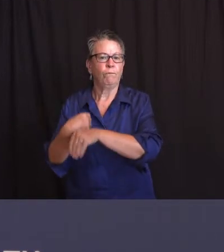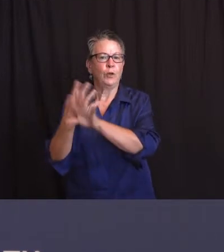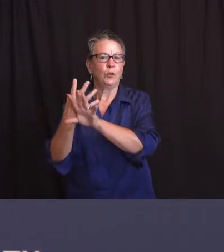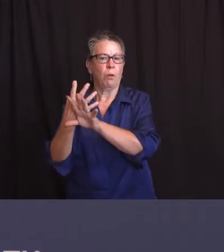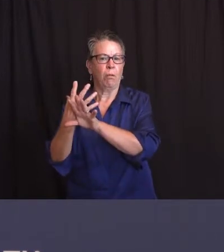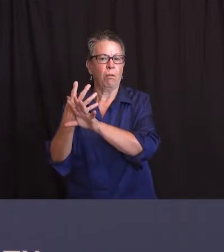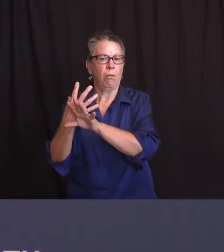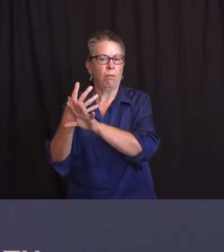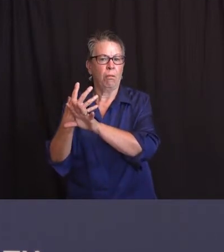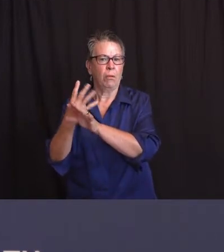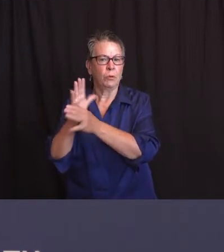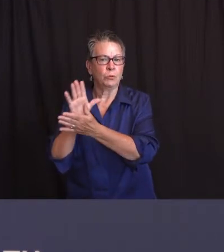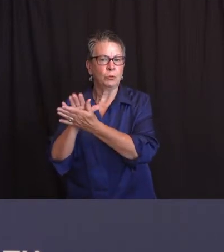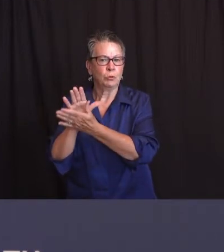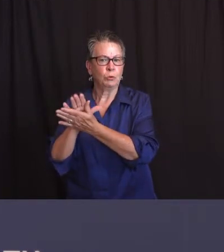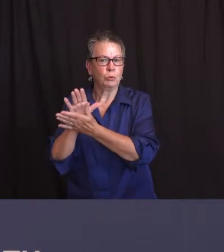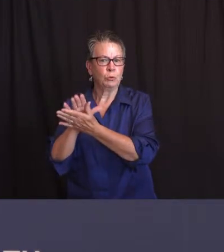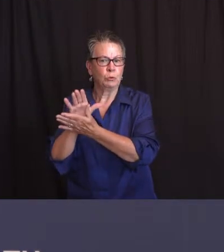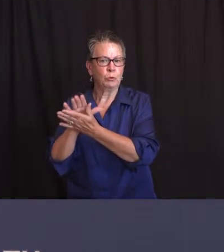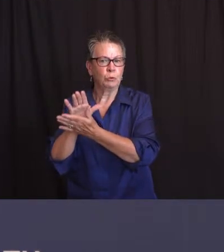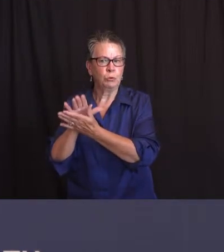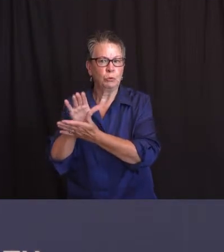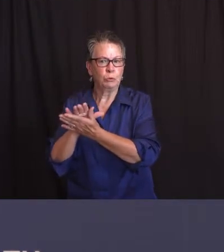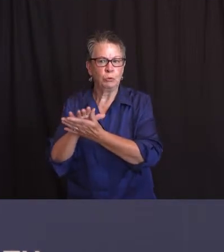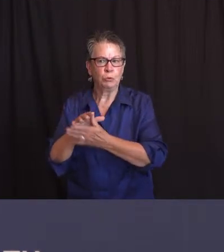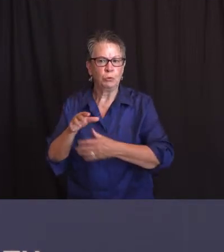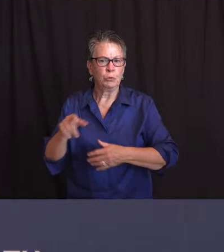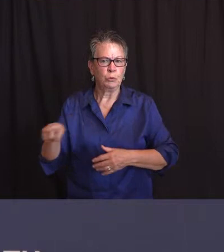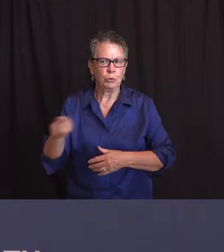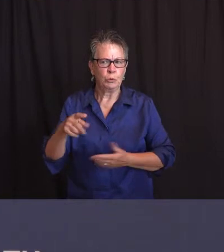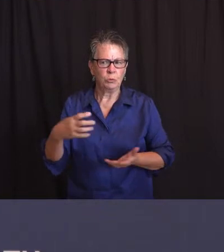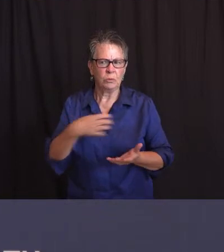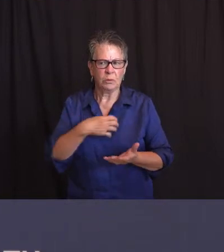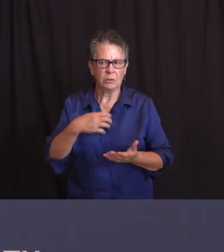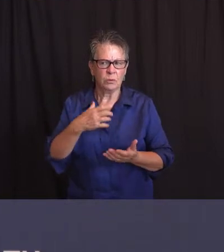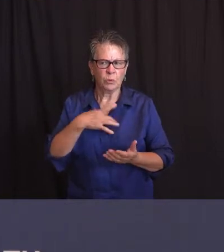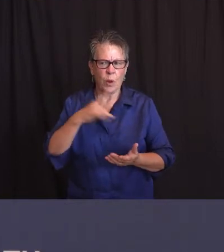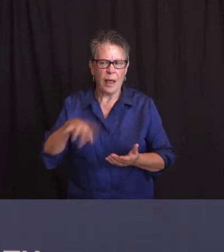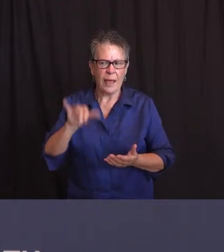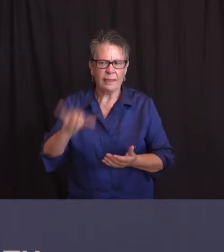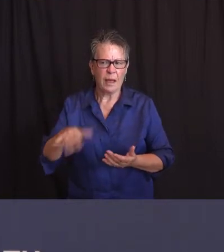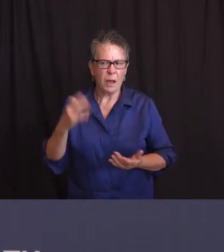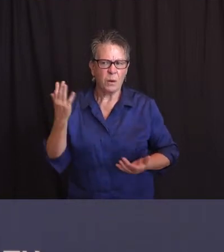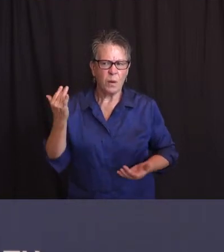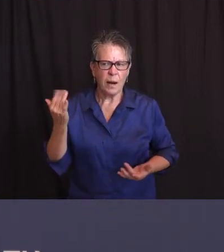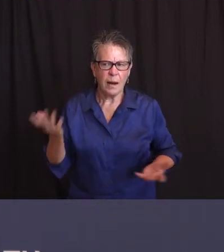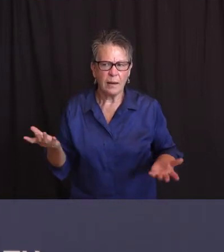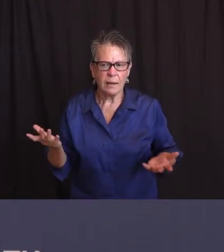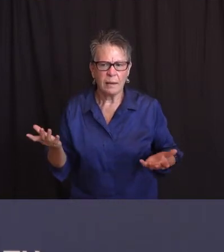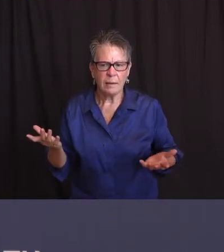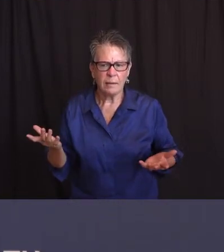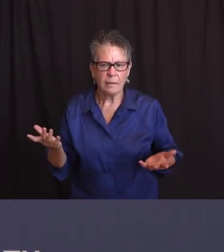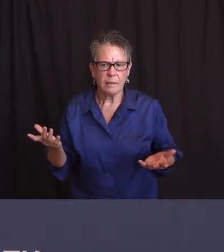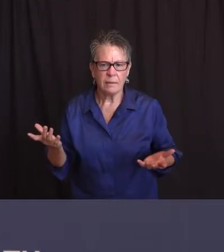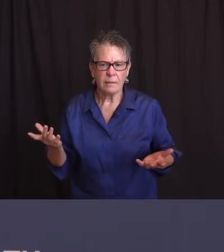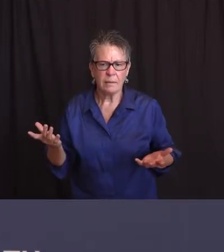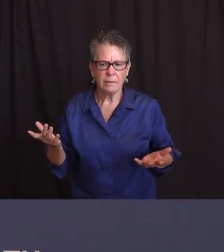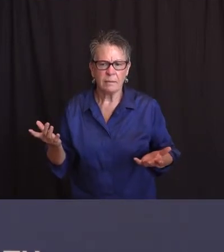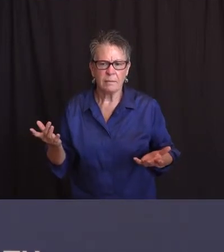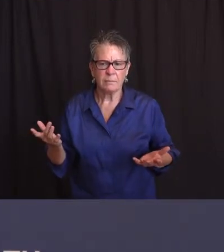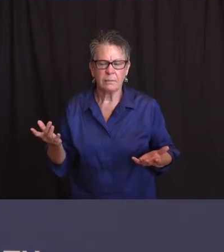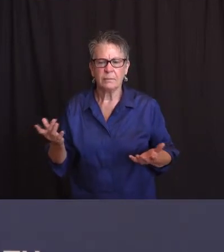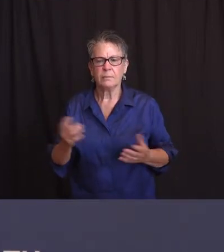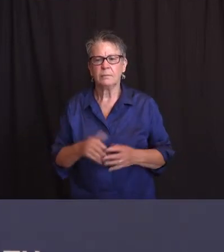I will have no reaction to the Star Wars theme at the outset. So remember, this feels like 5 lifetimes